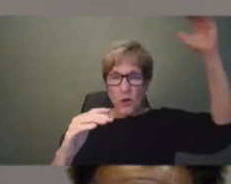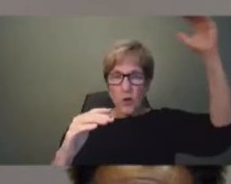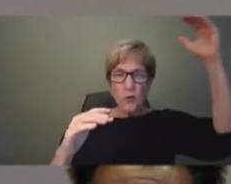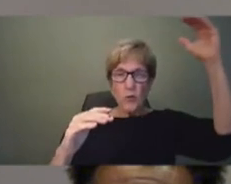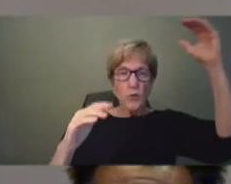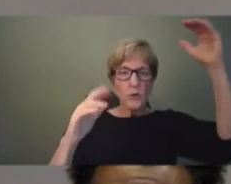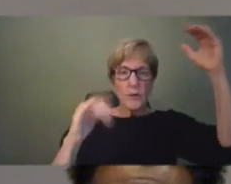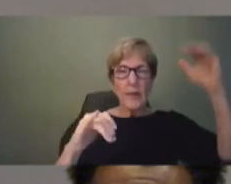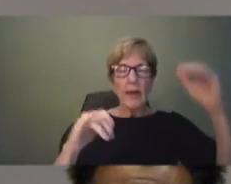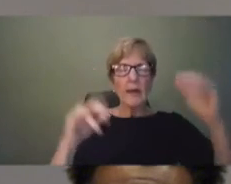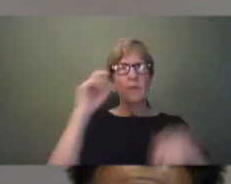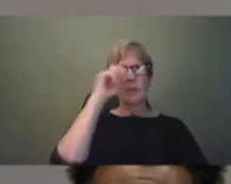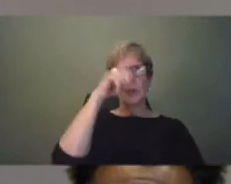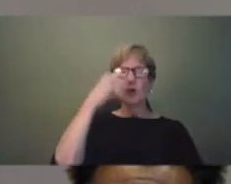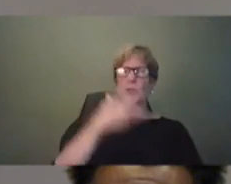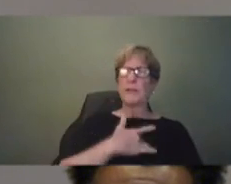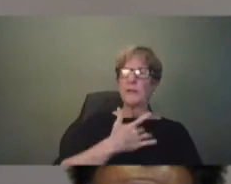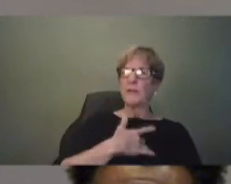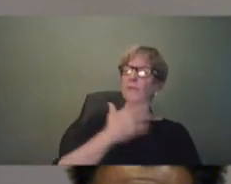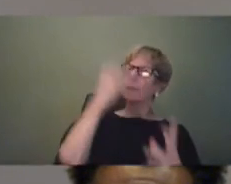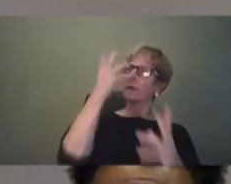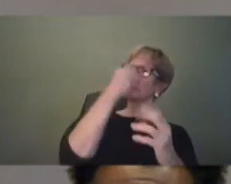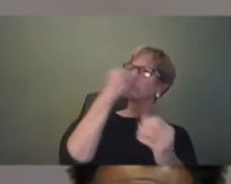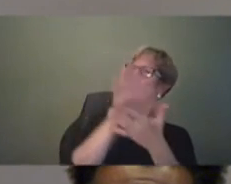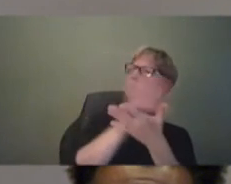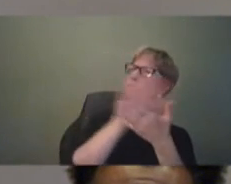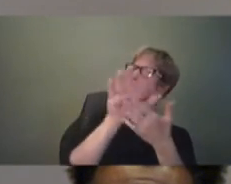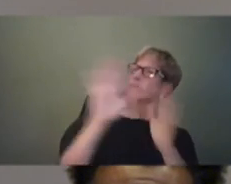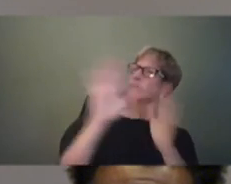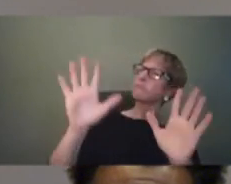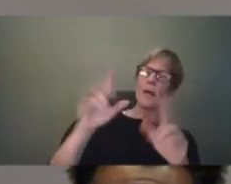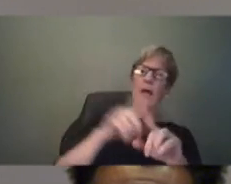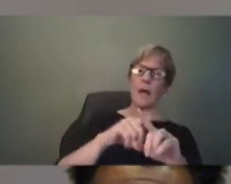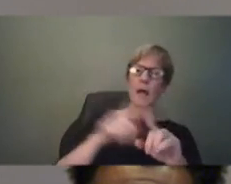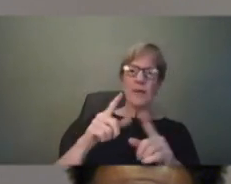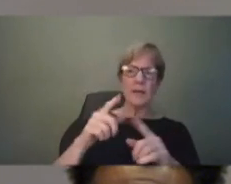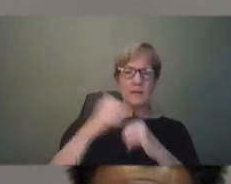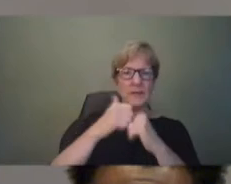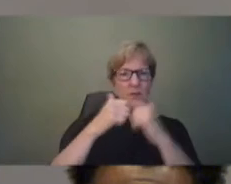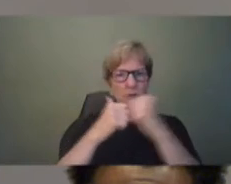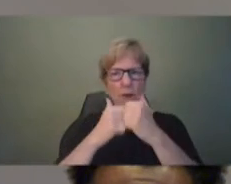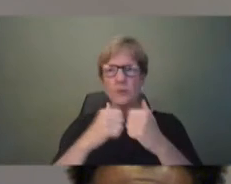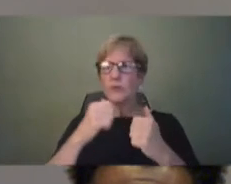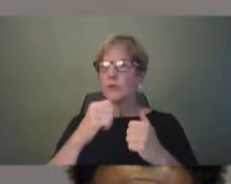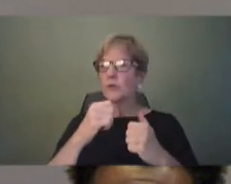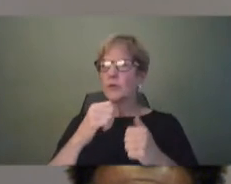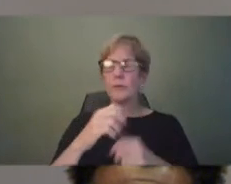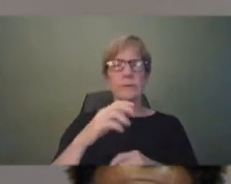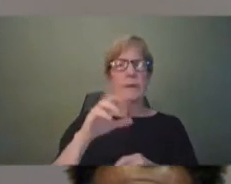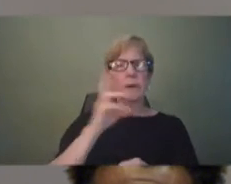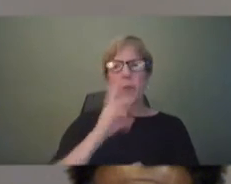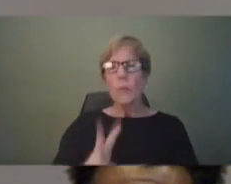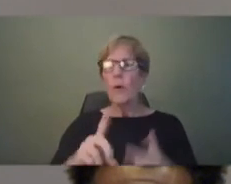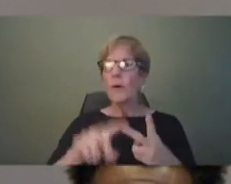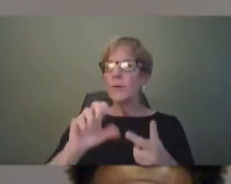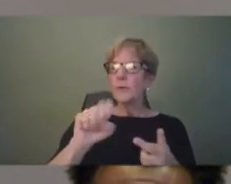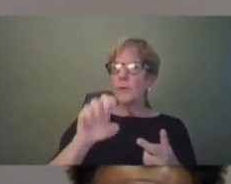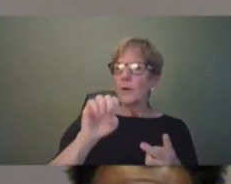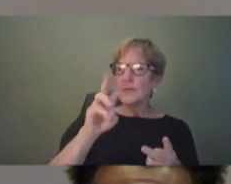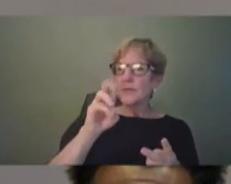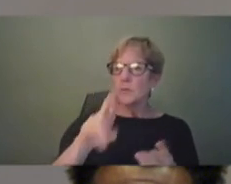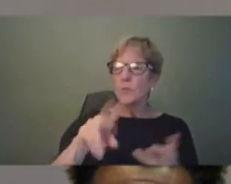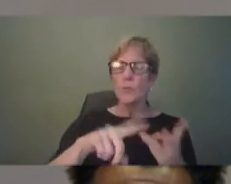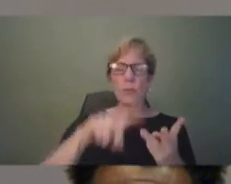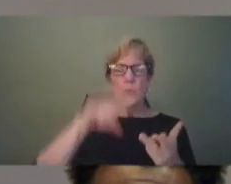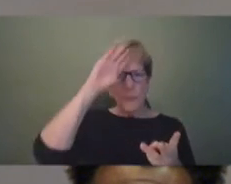a look and feel and aesthetic uh perception but an infrastructure per uh perspective and um